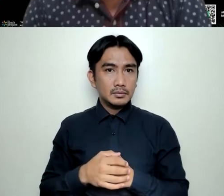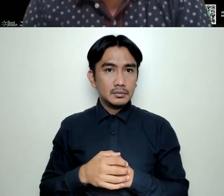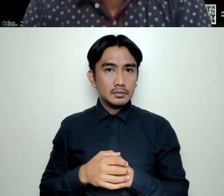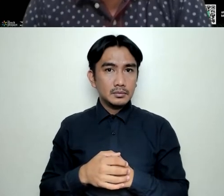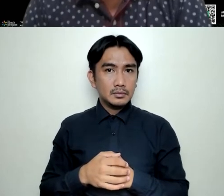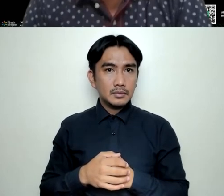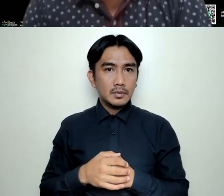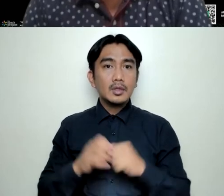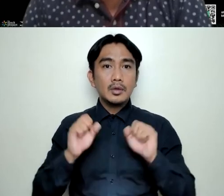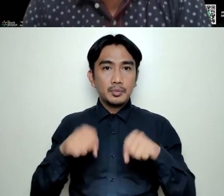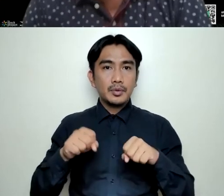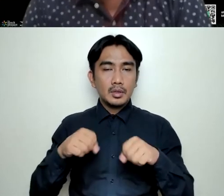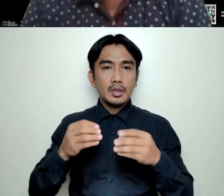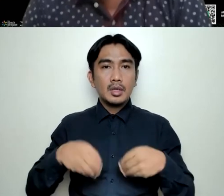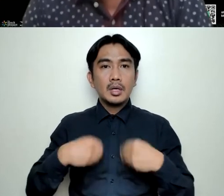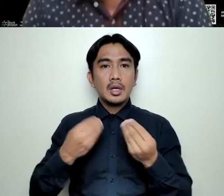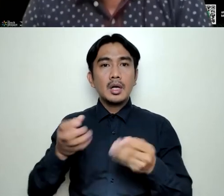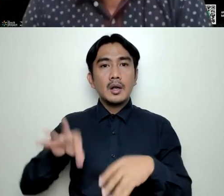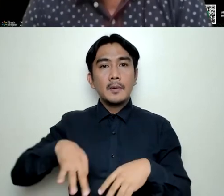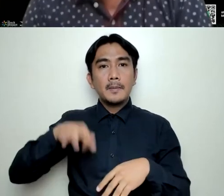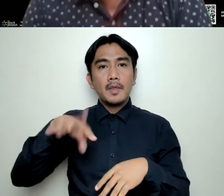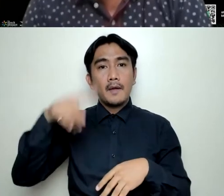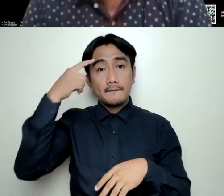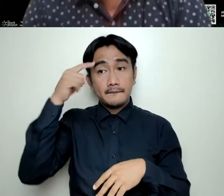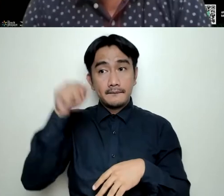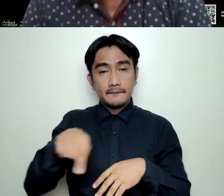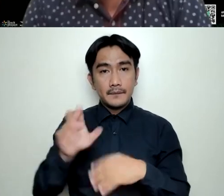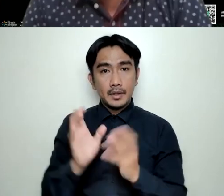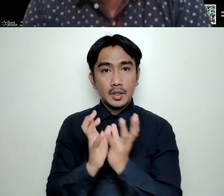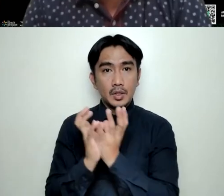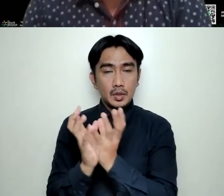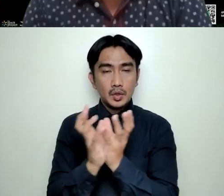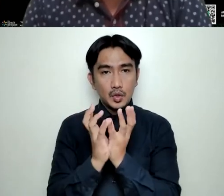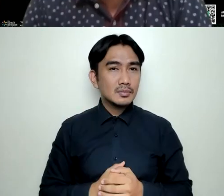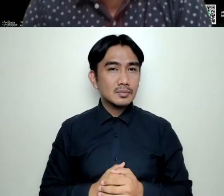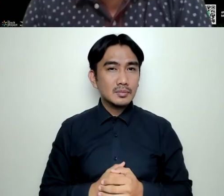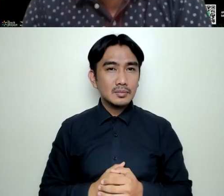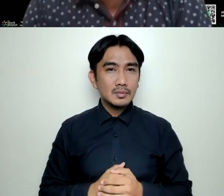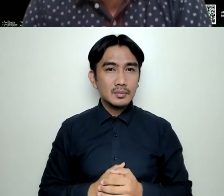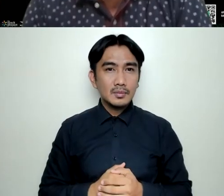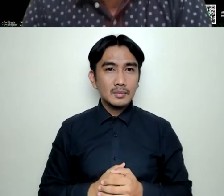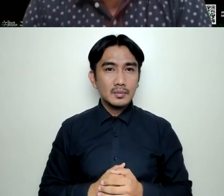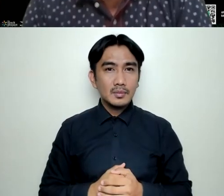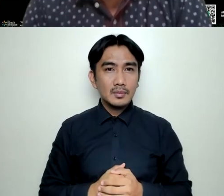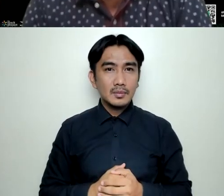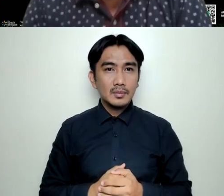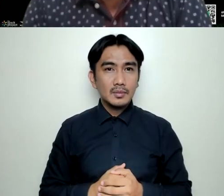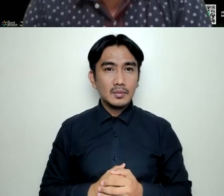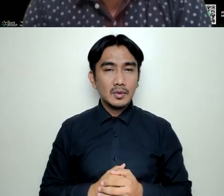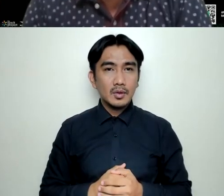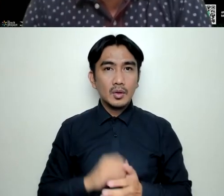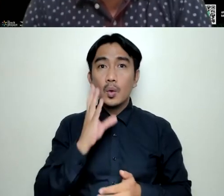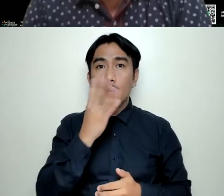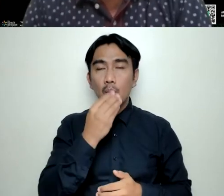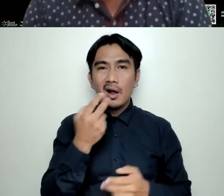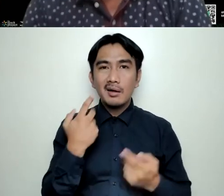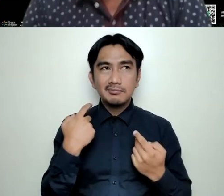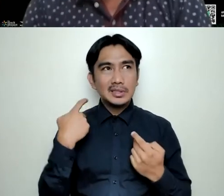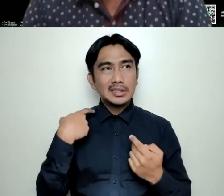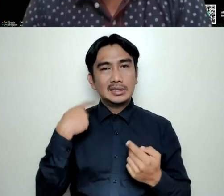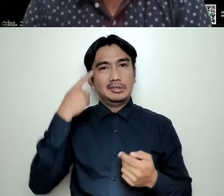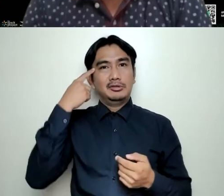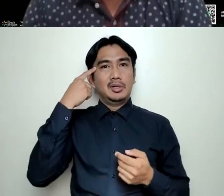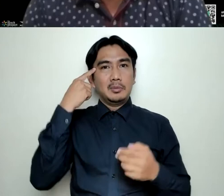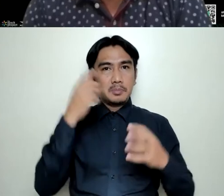tips to our community and our students on those who are planning to build a startup